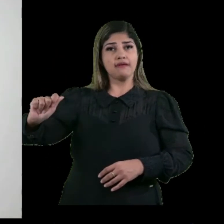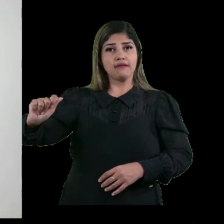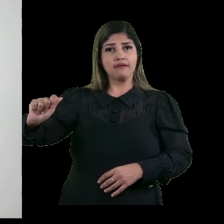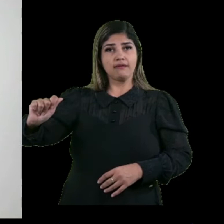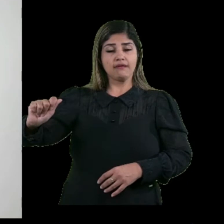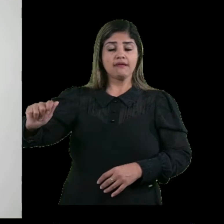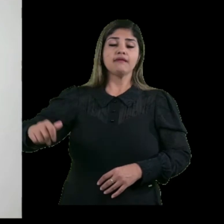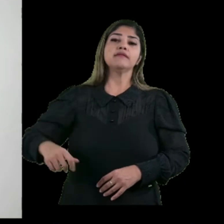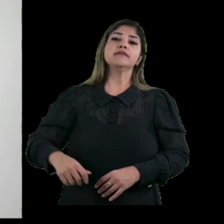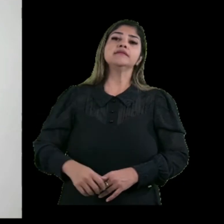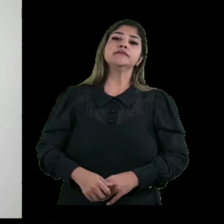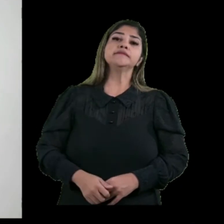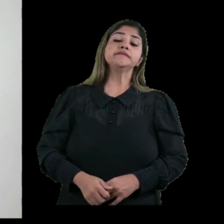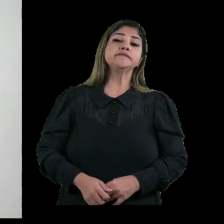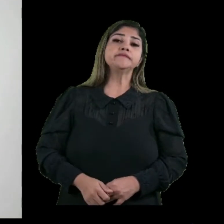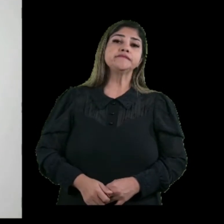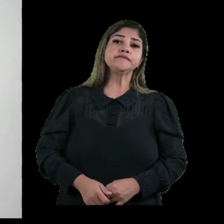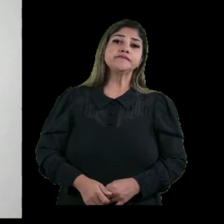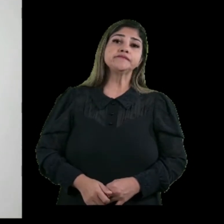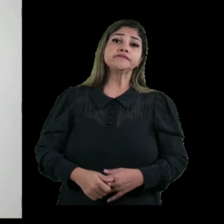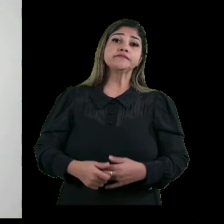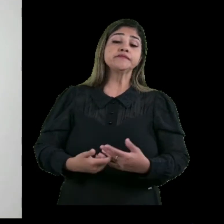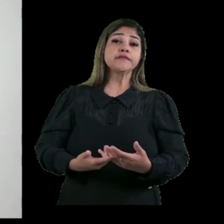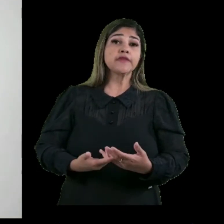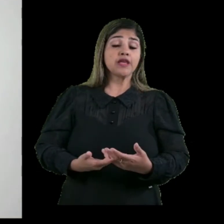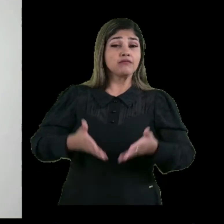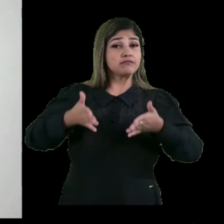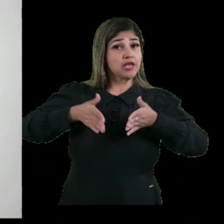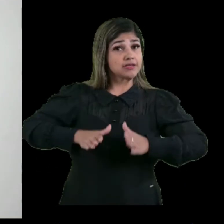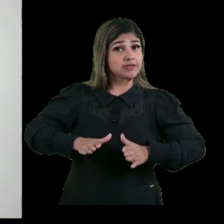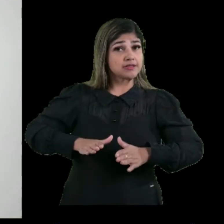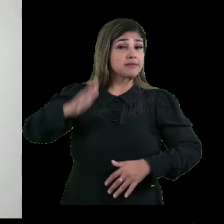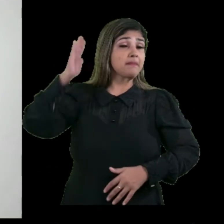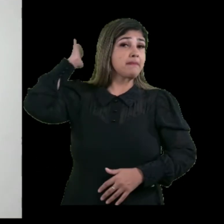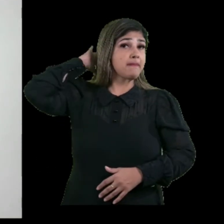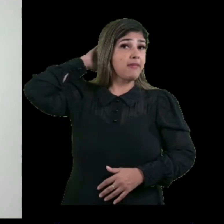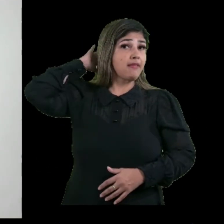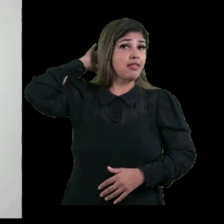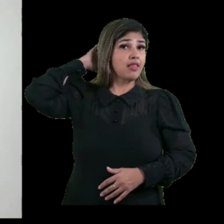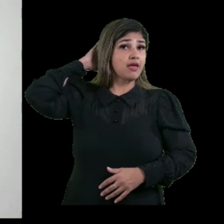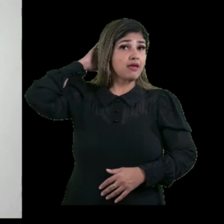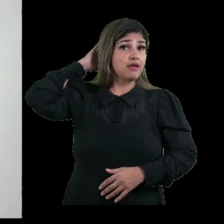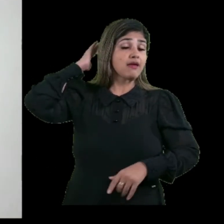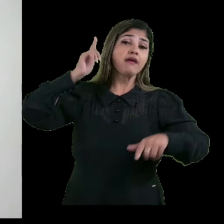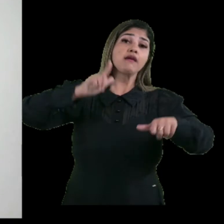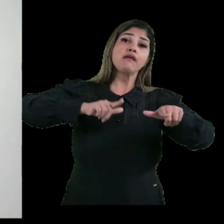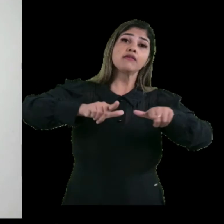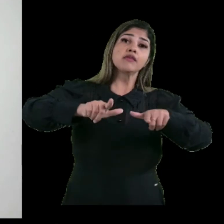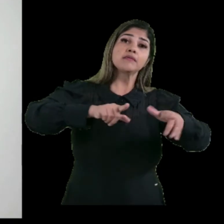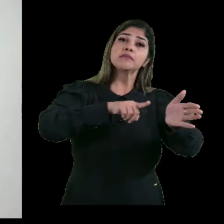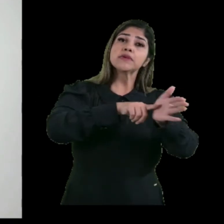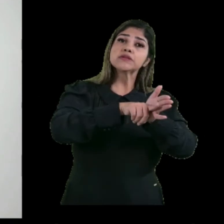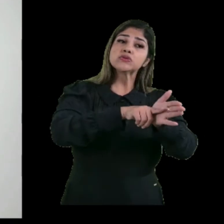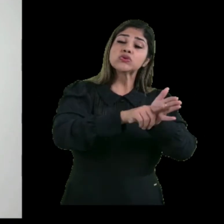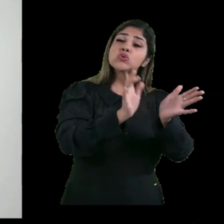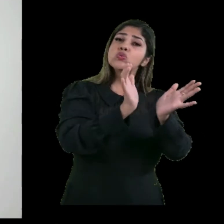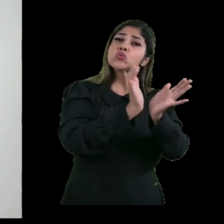I'm from Belém, Pará, and I work as a researcher for a group linked to the